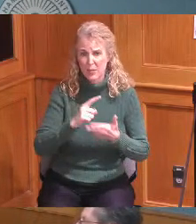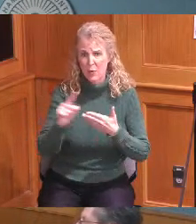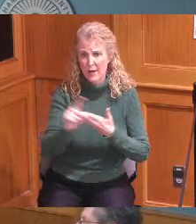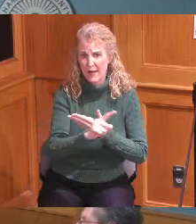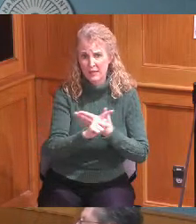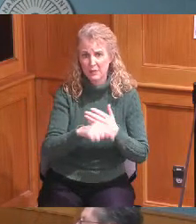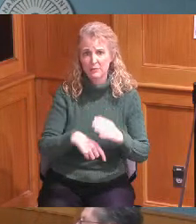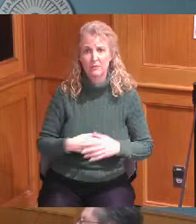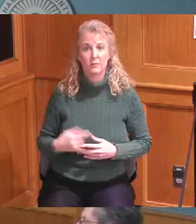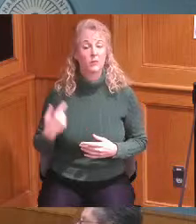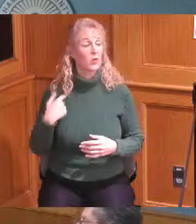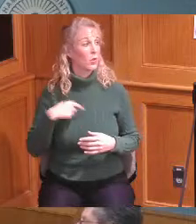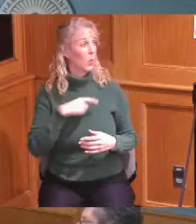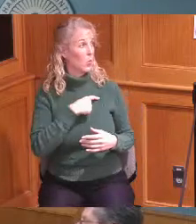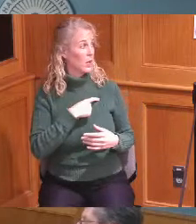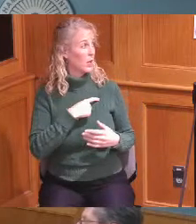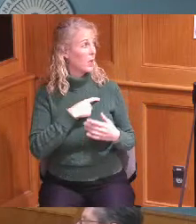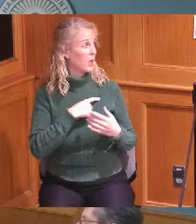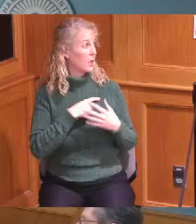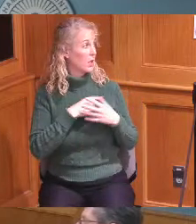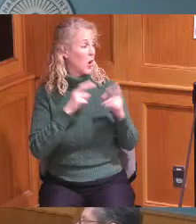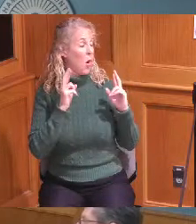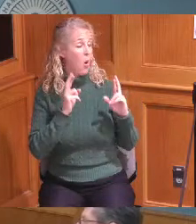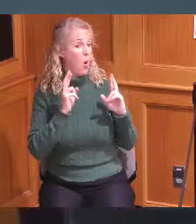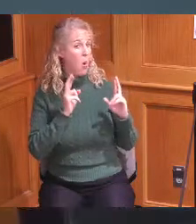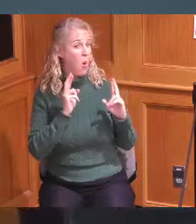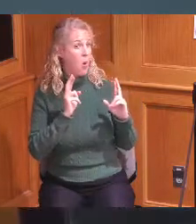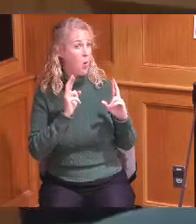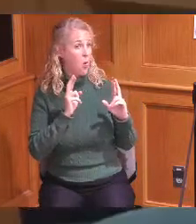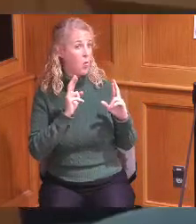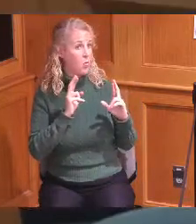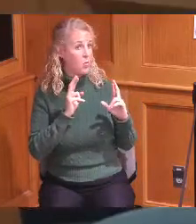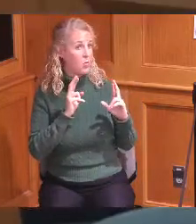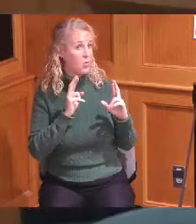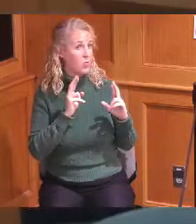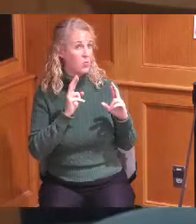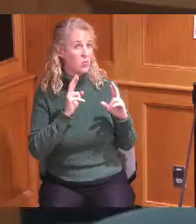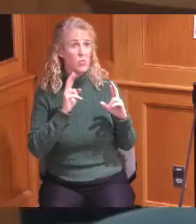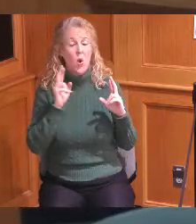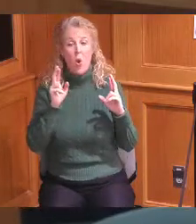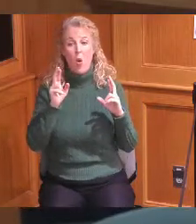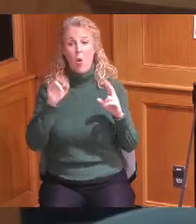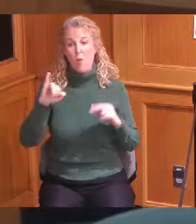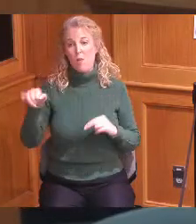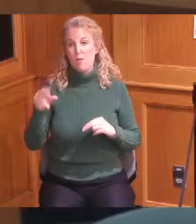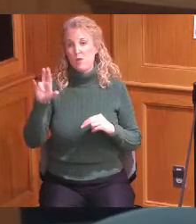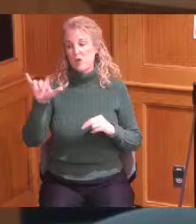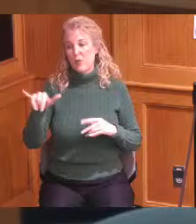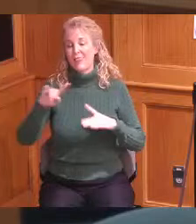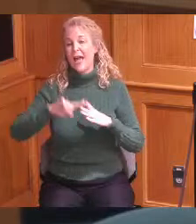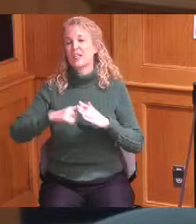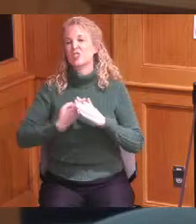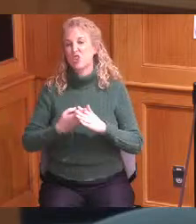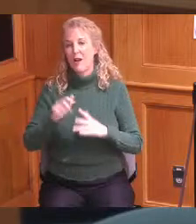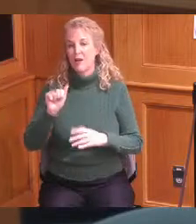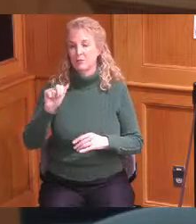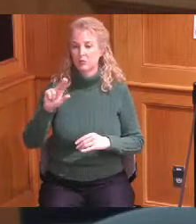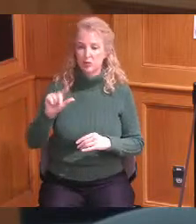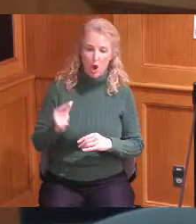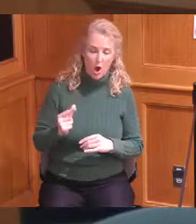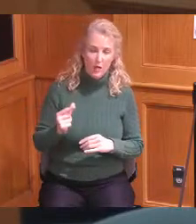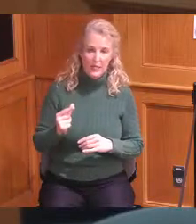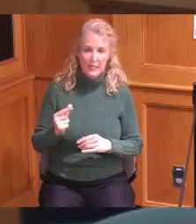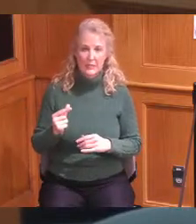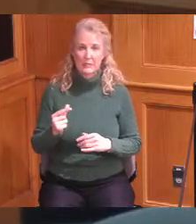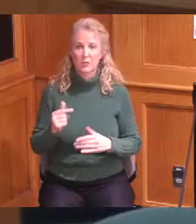week? Or we had the timeline on that. July. It was looking, I was looking at getting a consultant started in July or August, wrapping